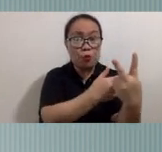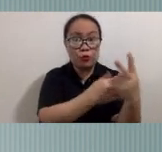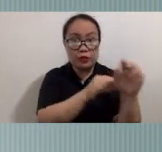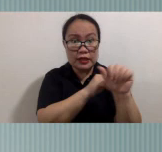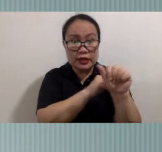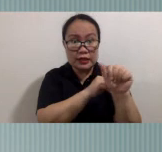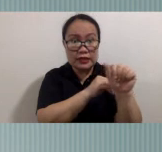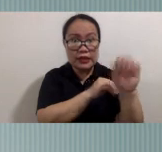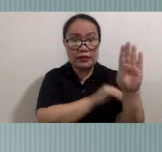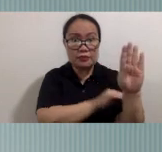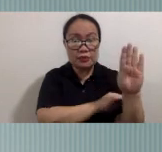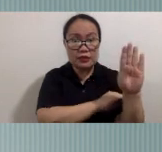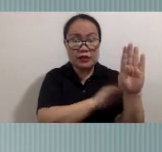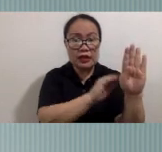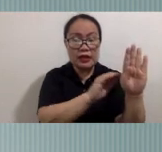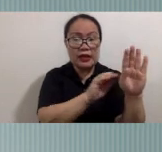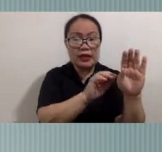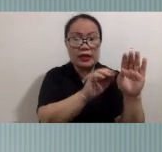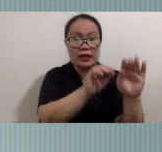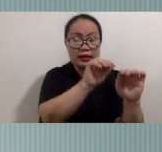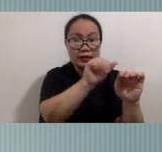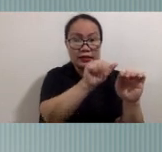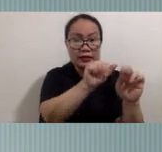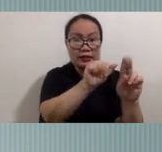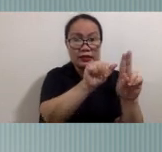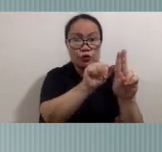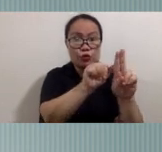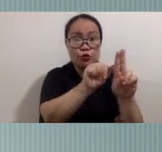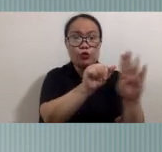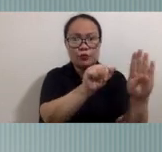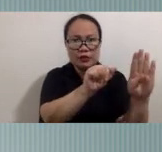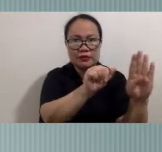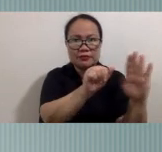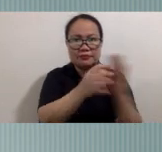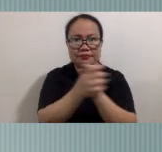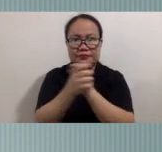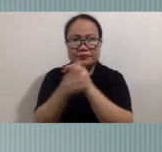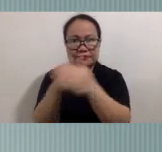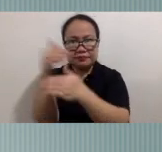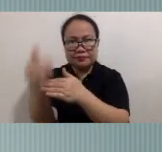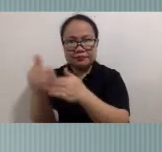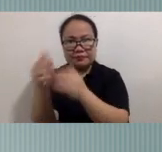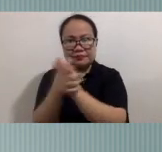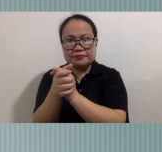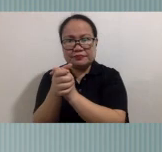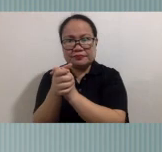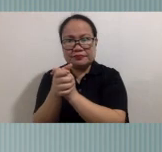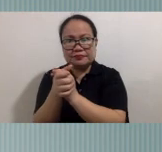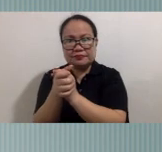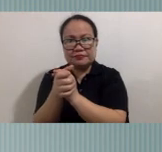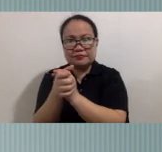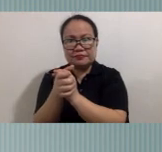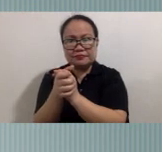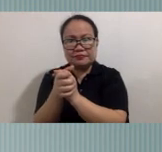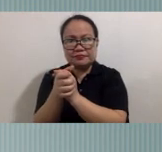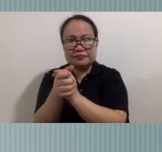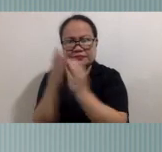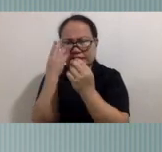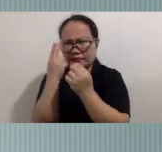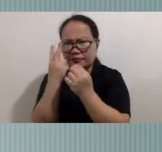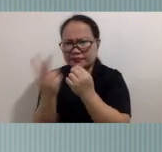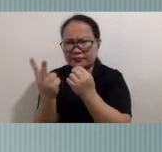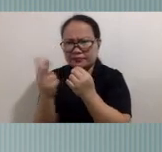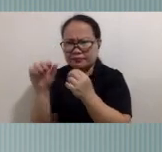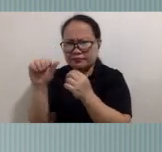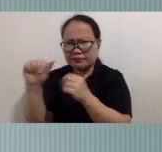so ibig sabihin, this is A union B. Okay? Next. Now,